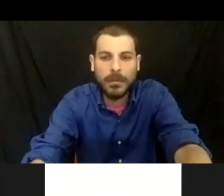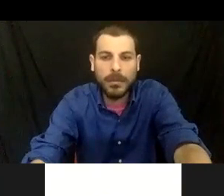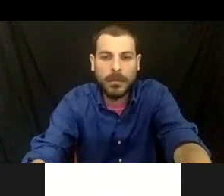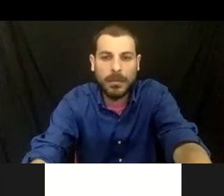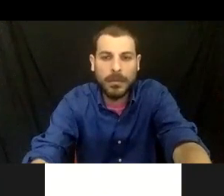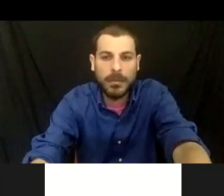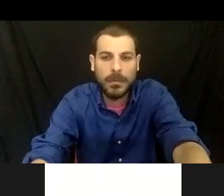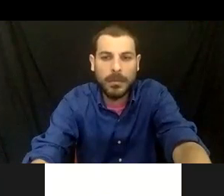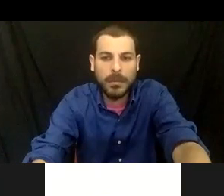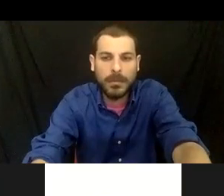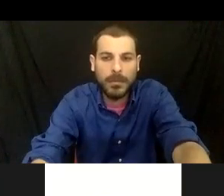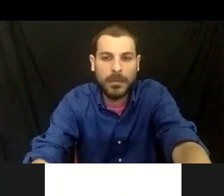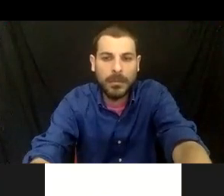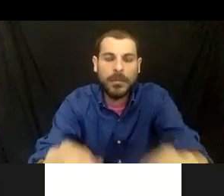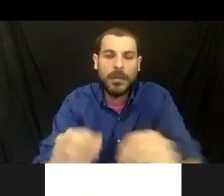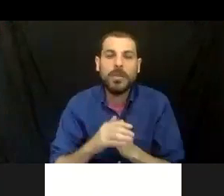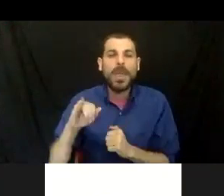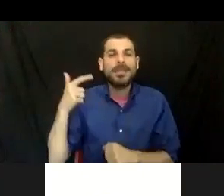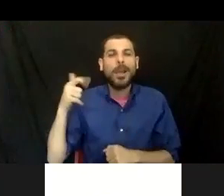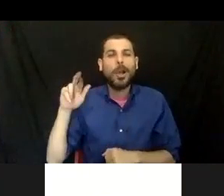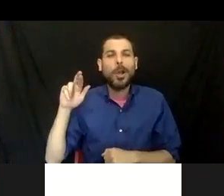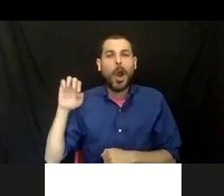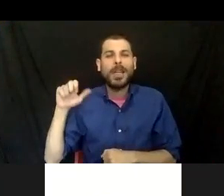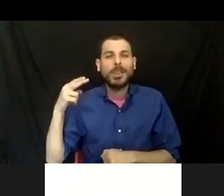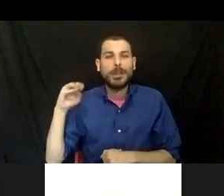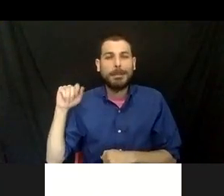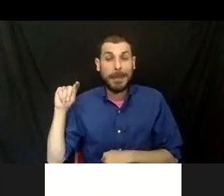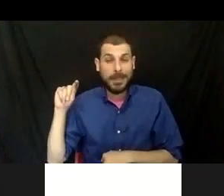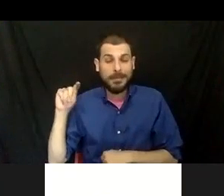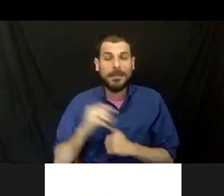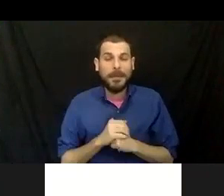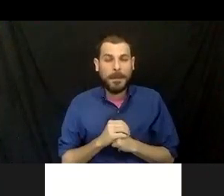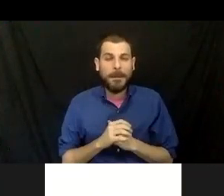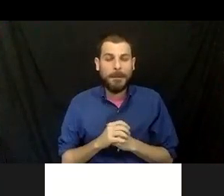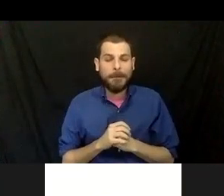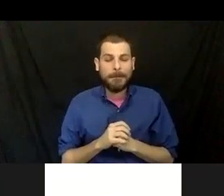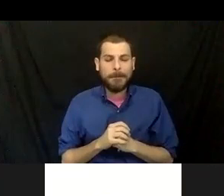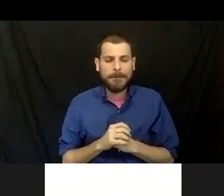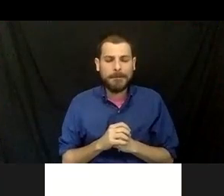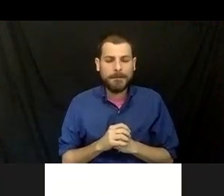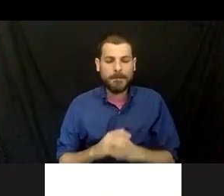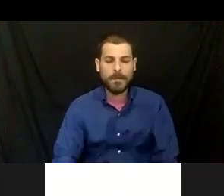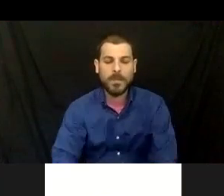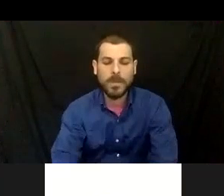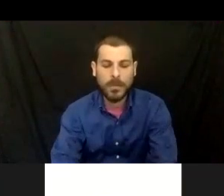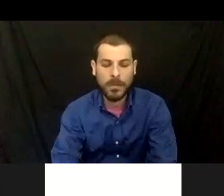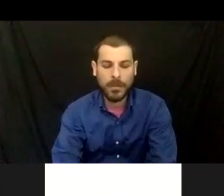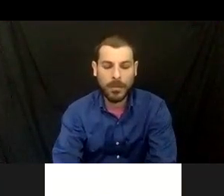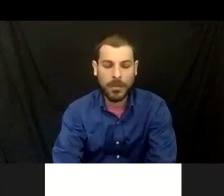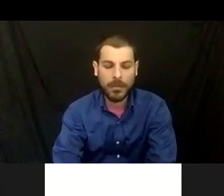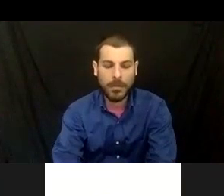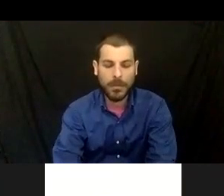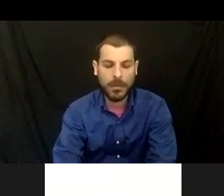that's garnishment. There's another issue with respect to bank offsets